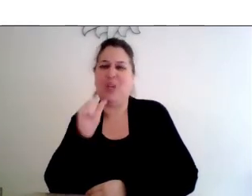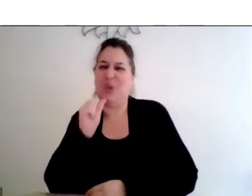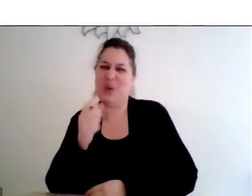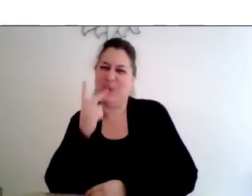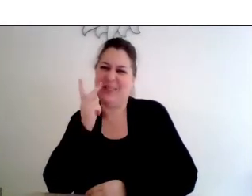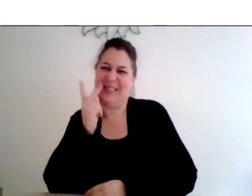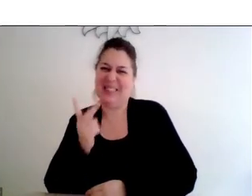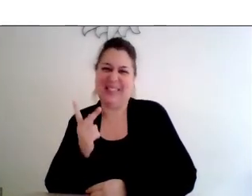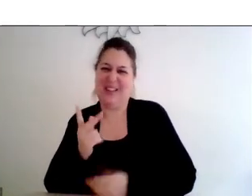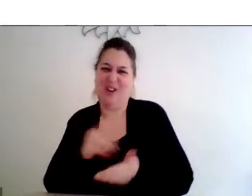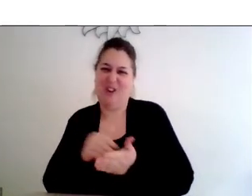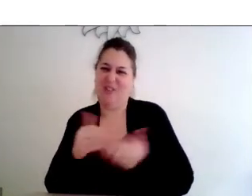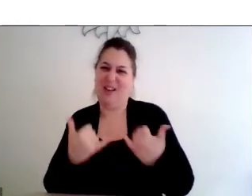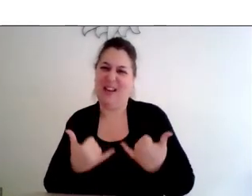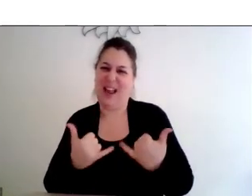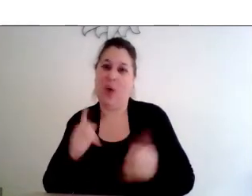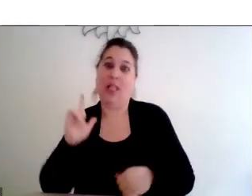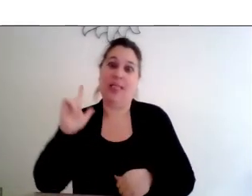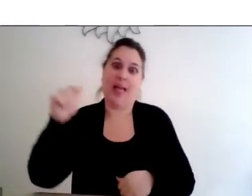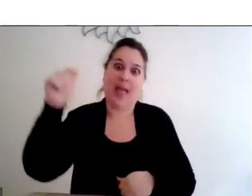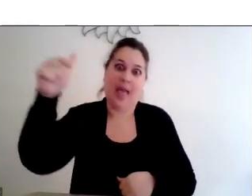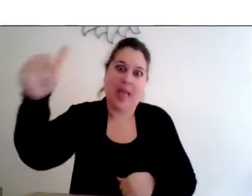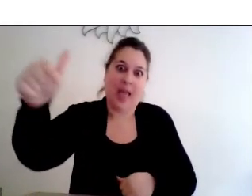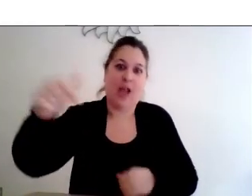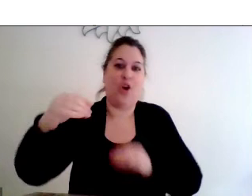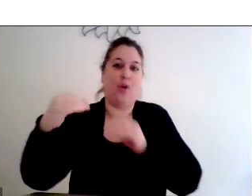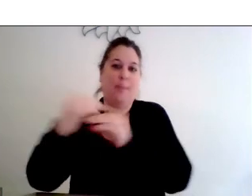say if it goes like this.